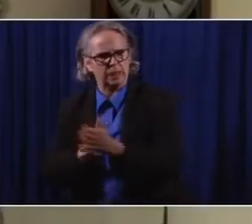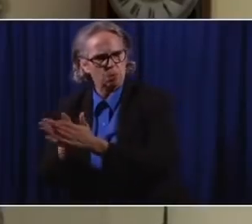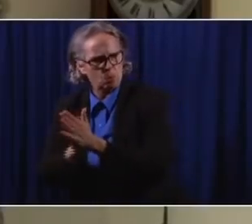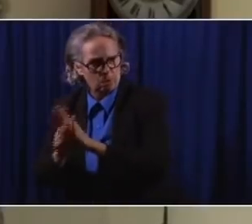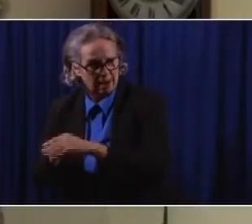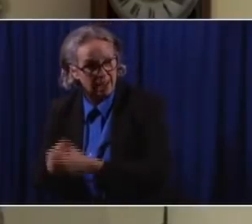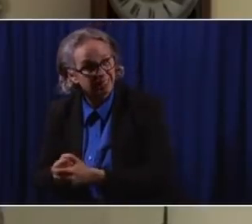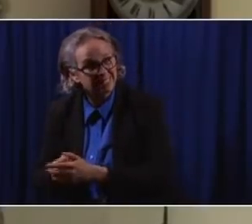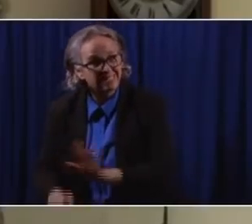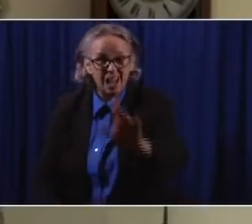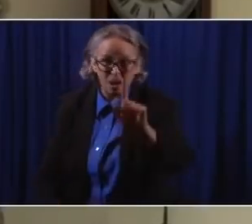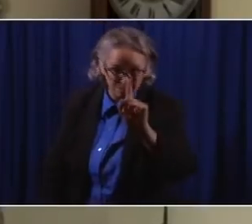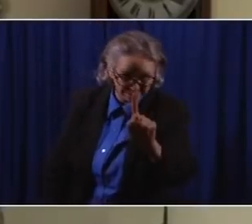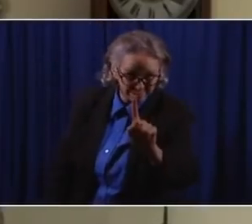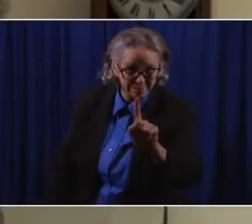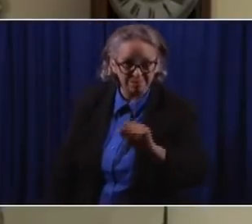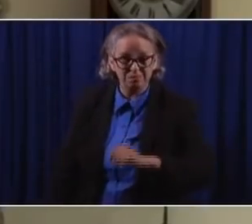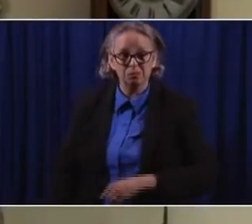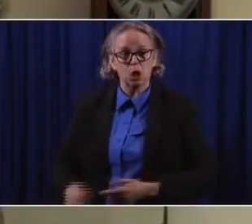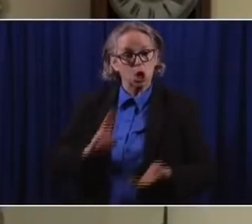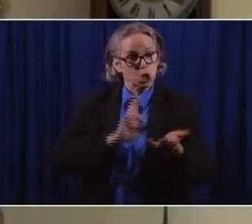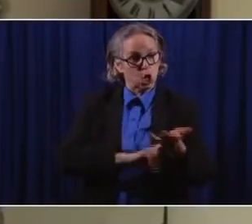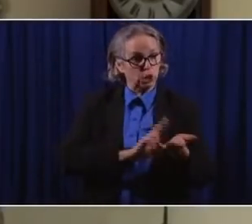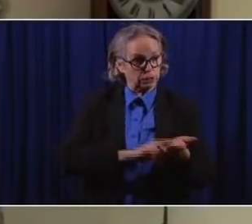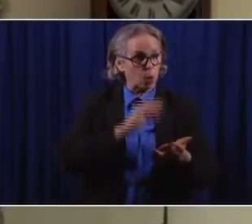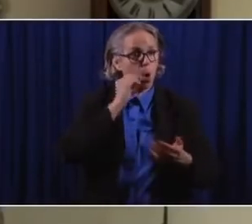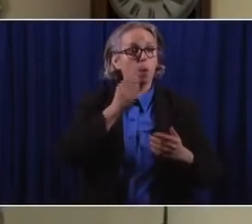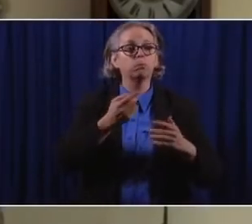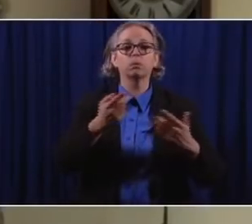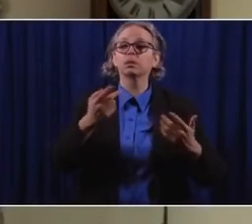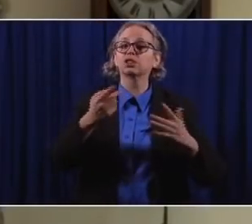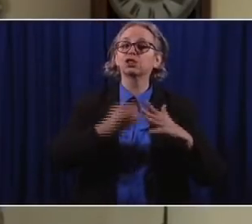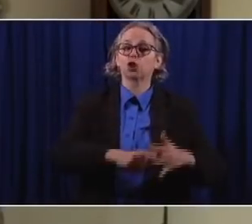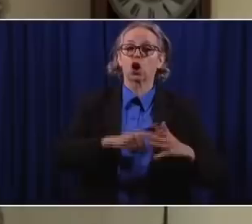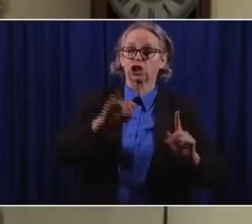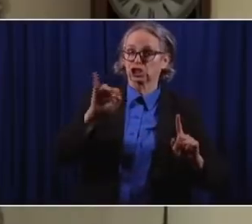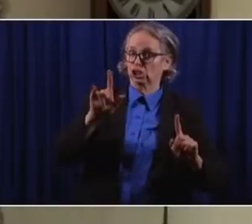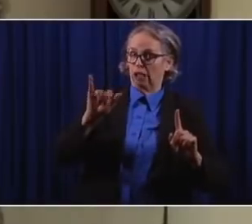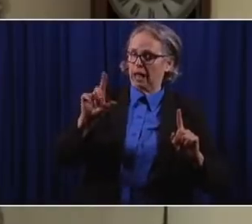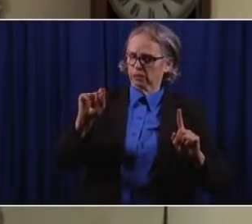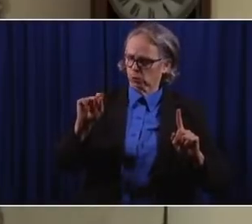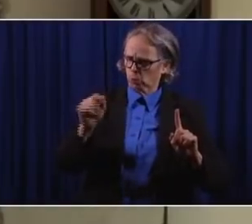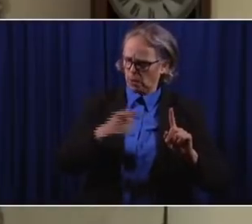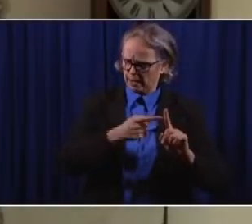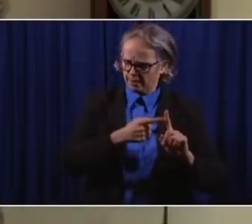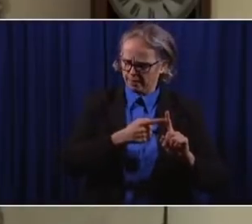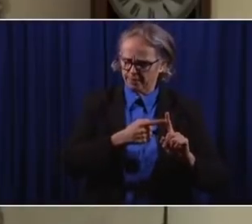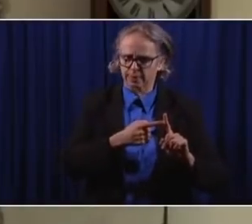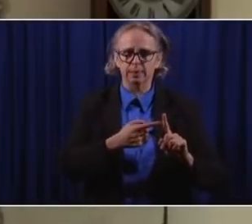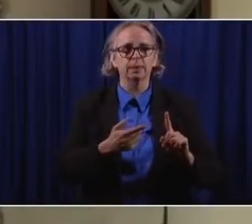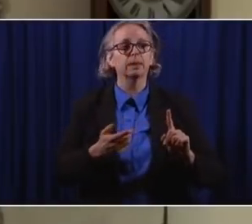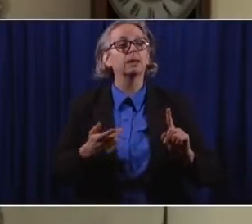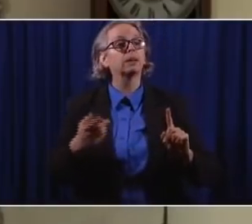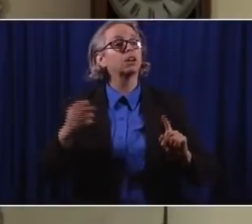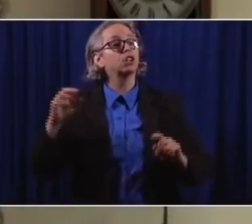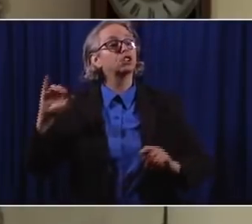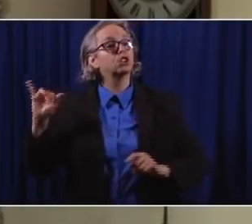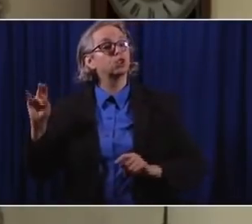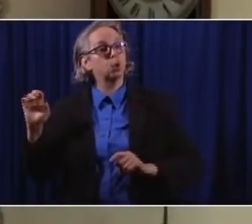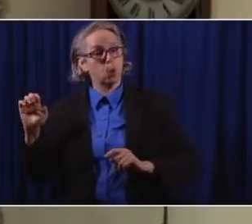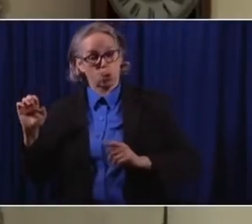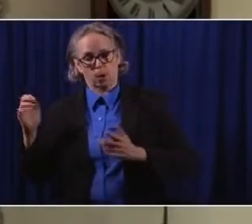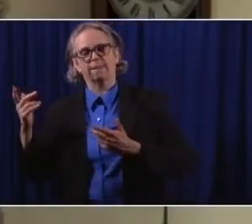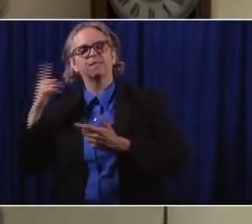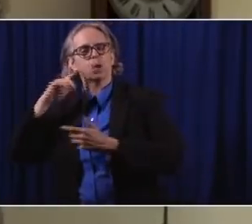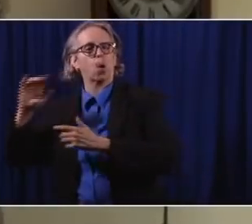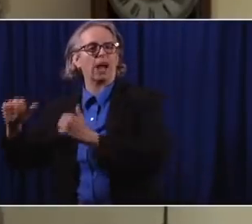started allowing at nursing homes on July 20th. So since June for the assisted living